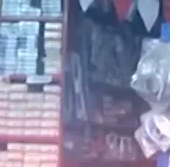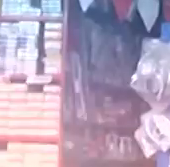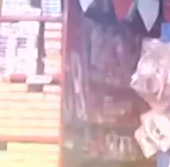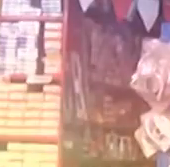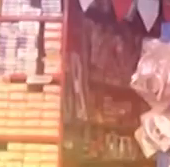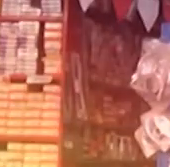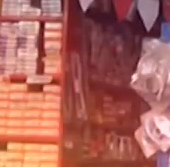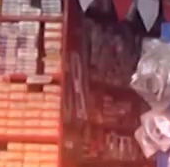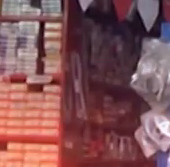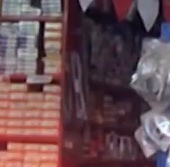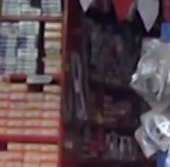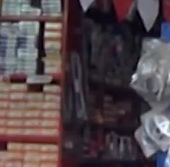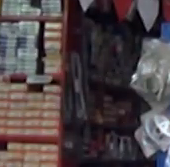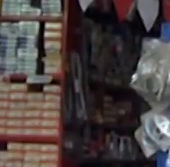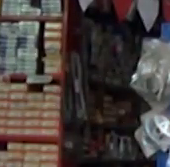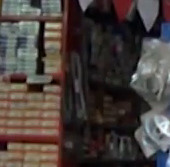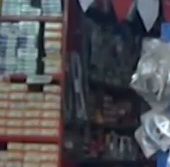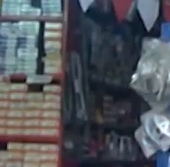coming up.